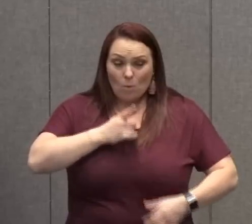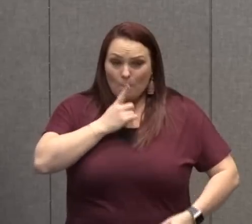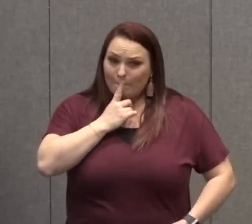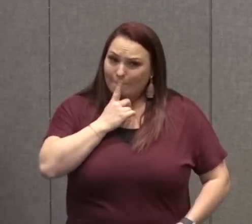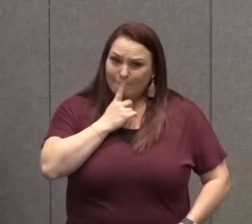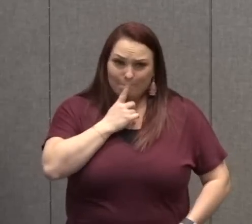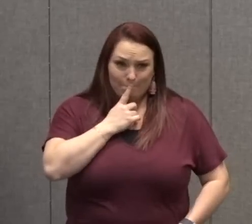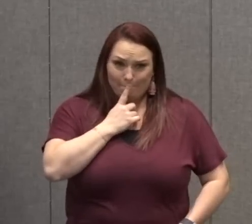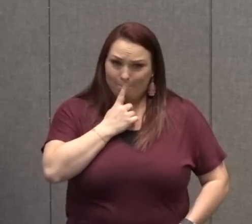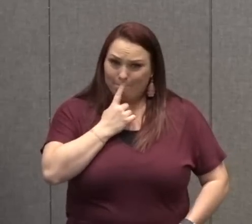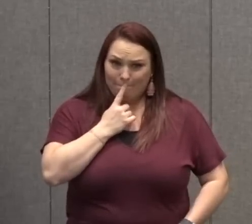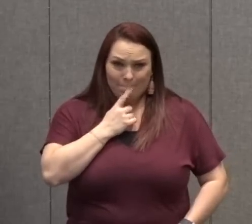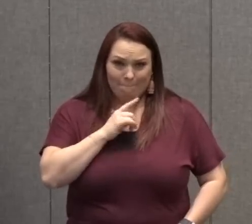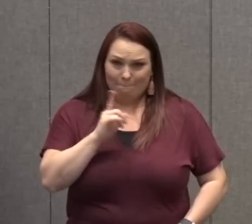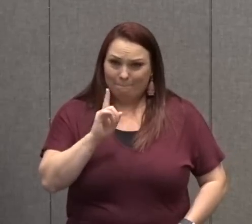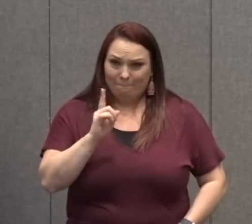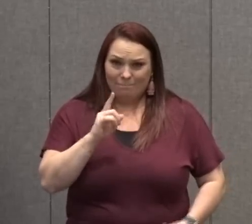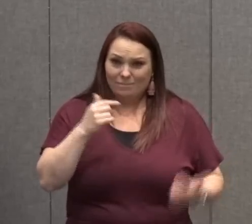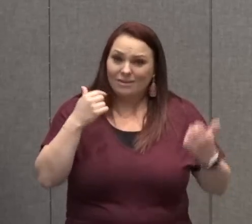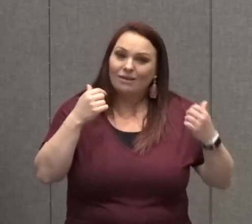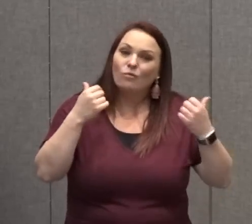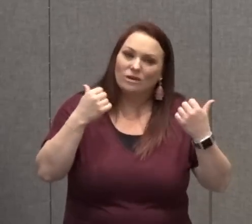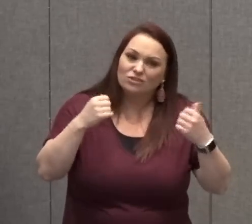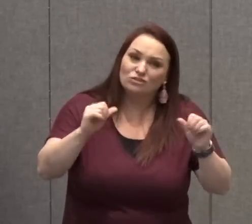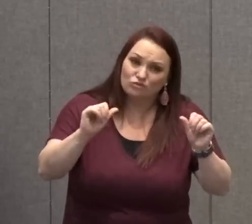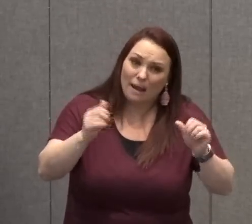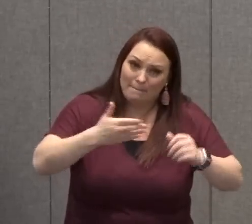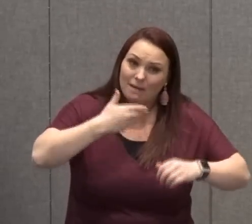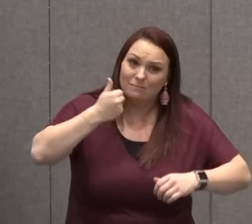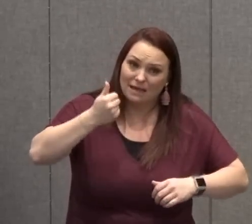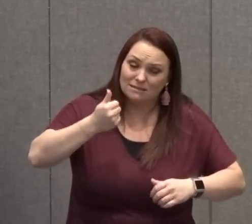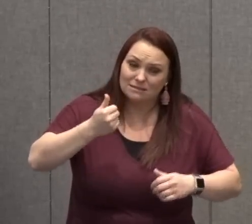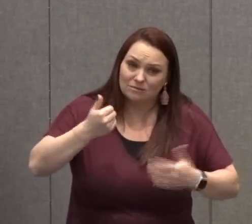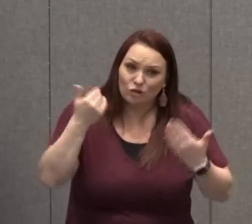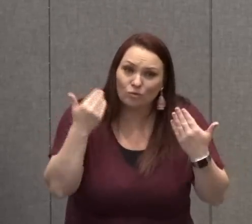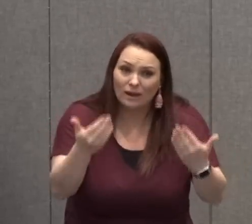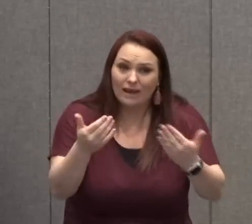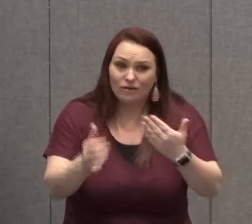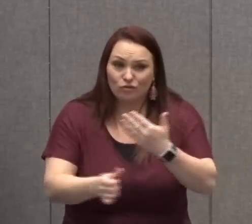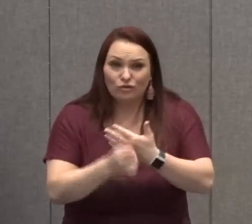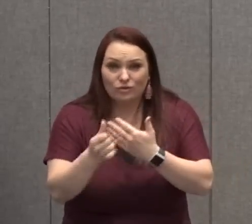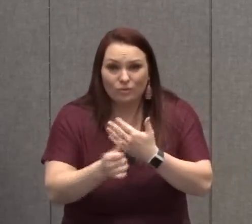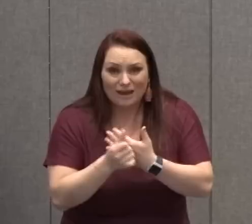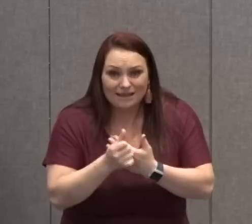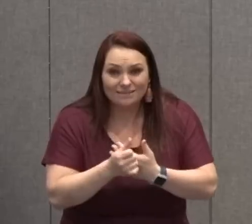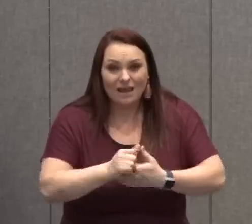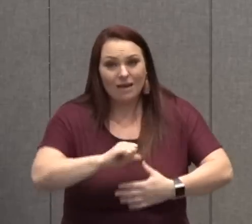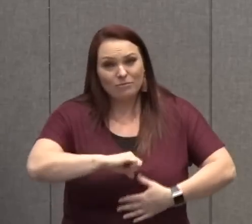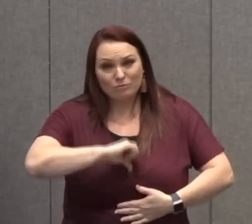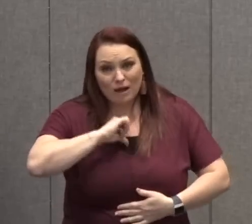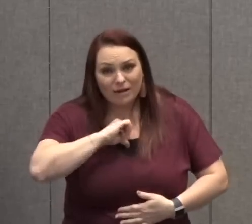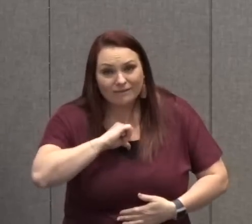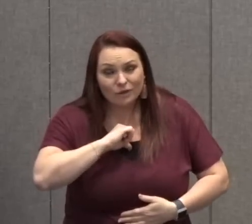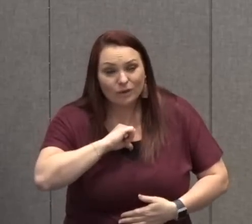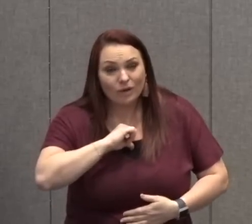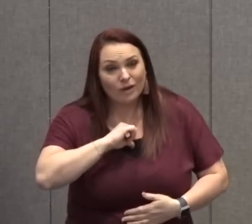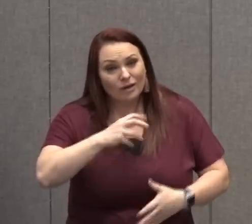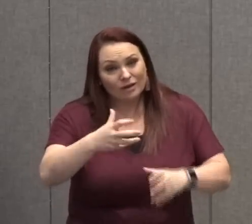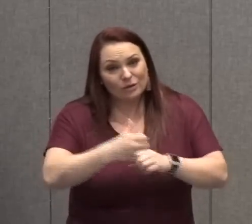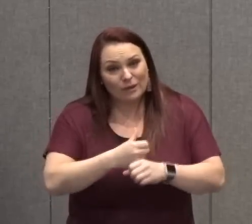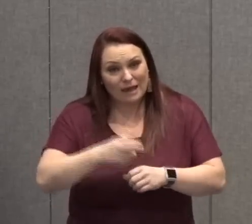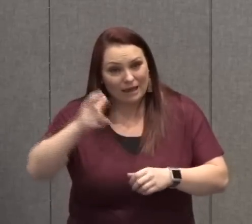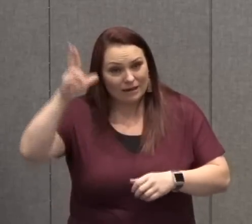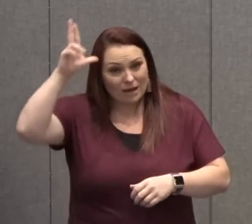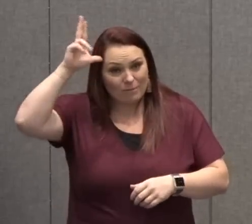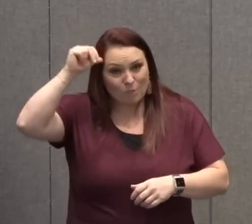sorry Ms. Garcia yeah I wanted to try it anyways you know what you took the risk I did I'm so proud of you you're getting a pony